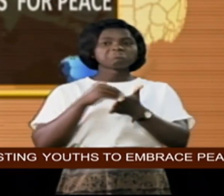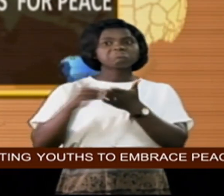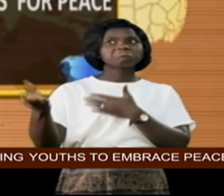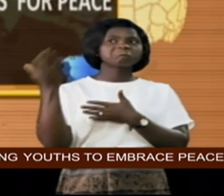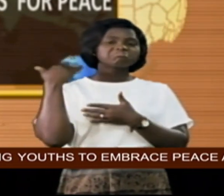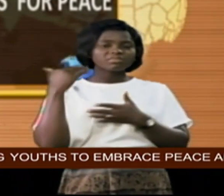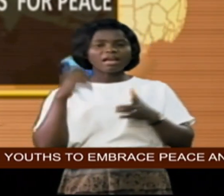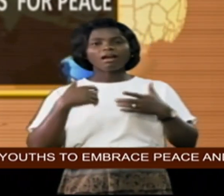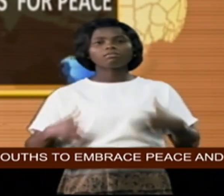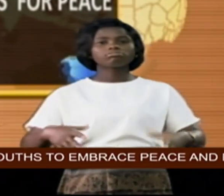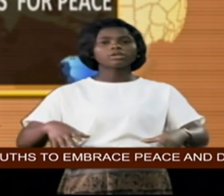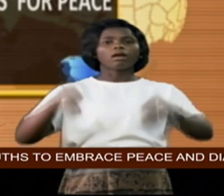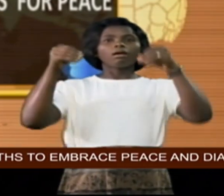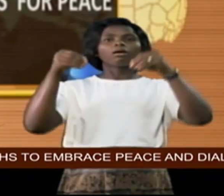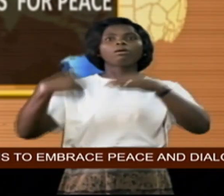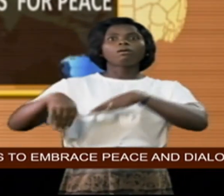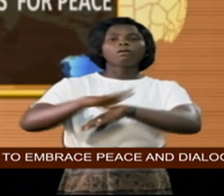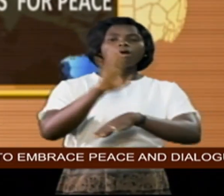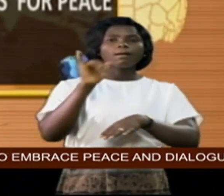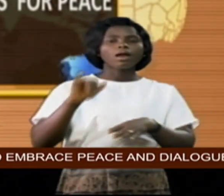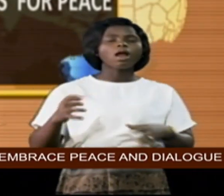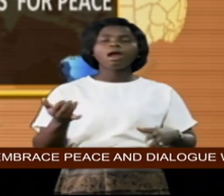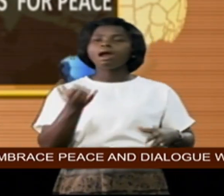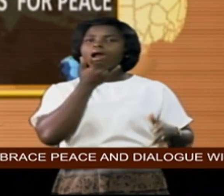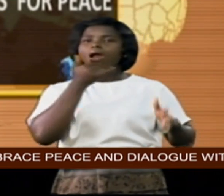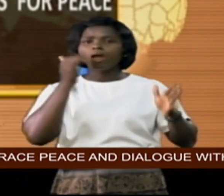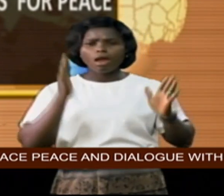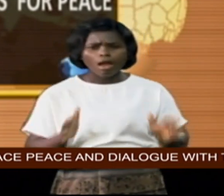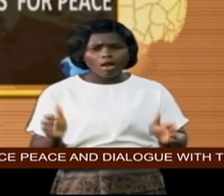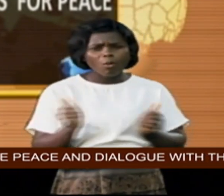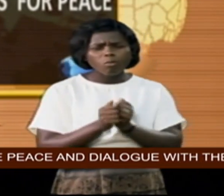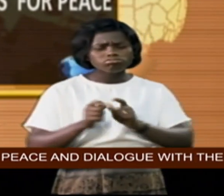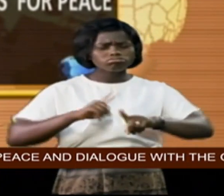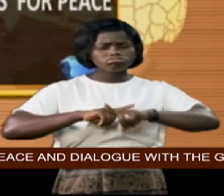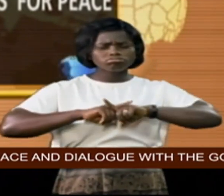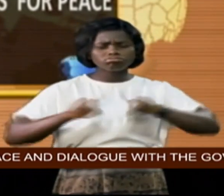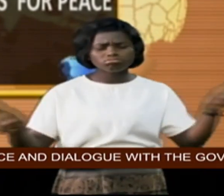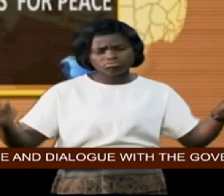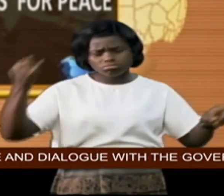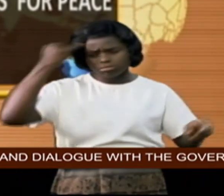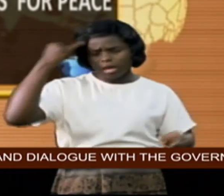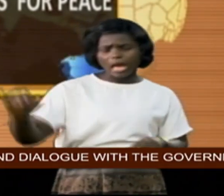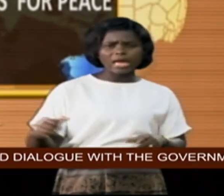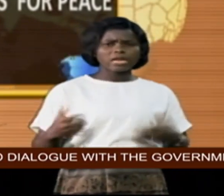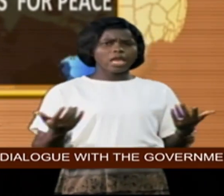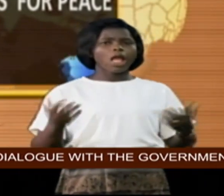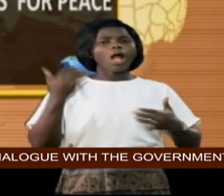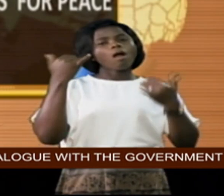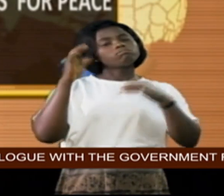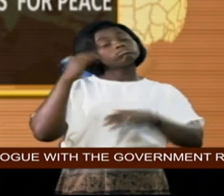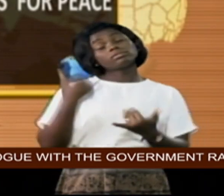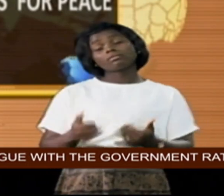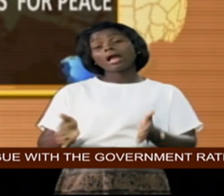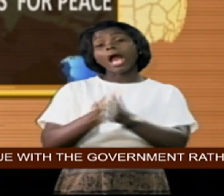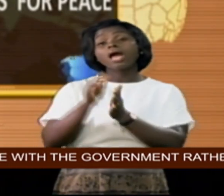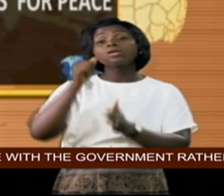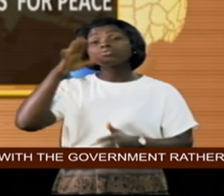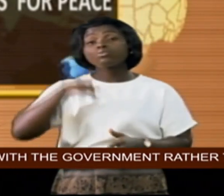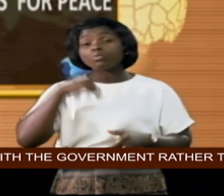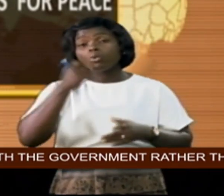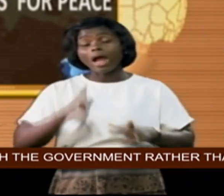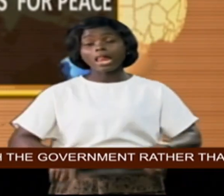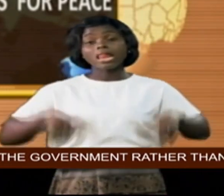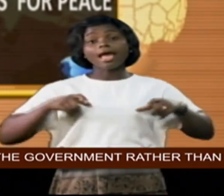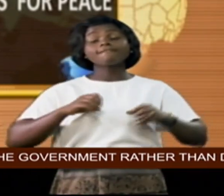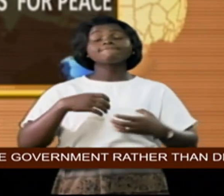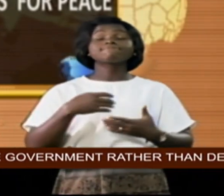by mindless individuals and criminals with a different intent, hence calling on women who are life givers,